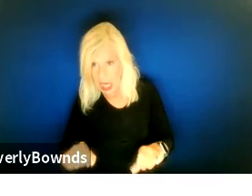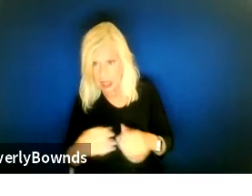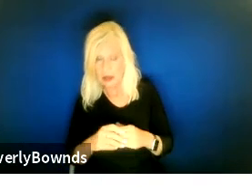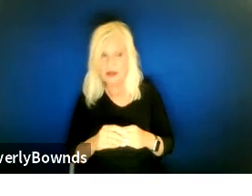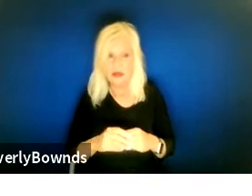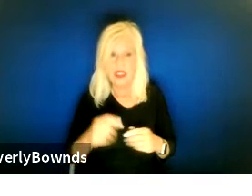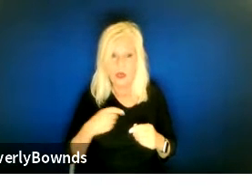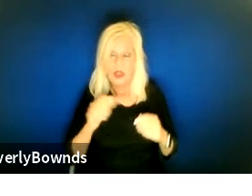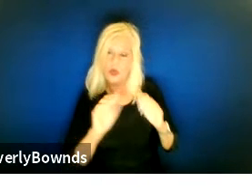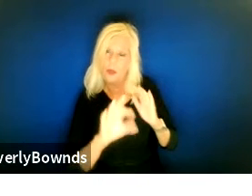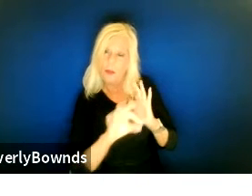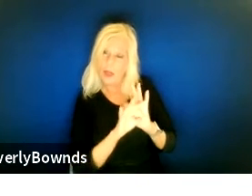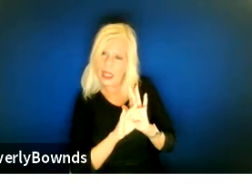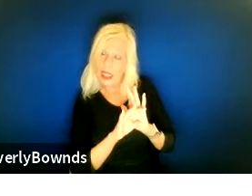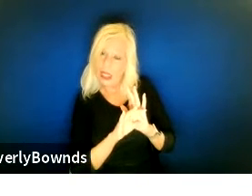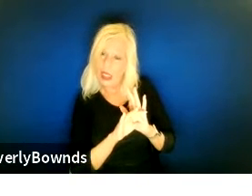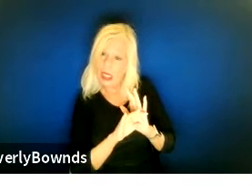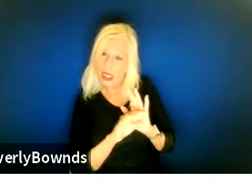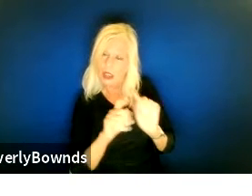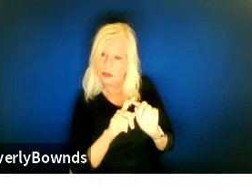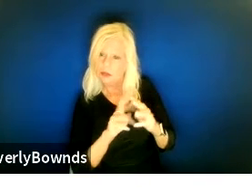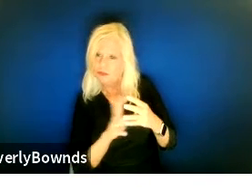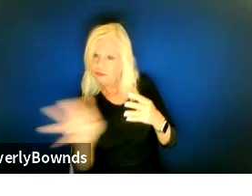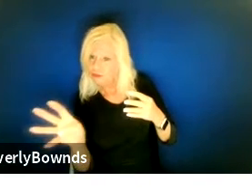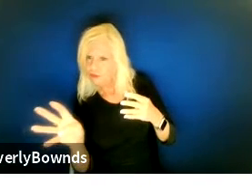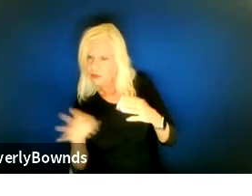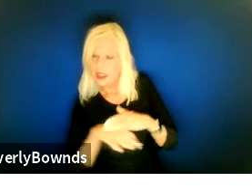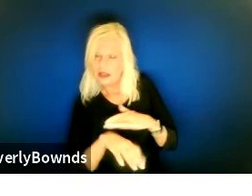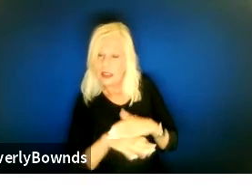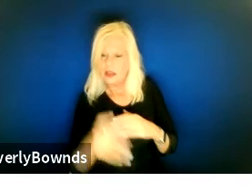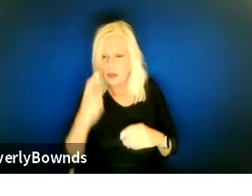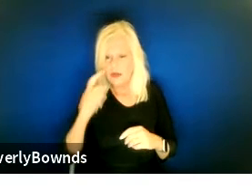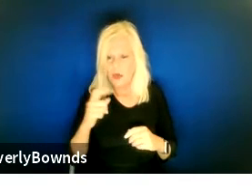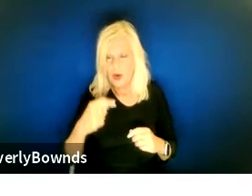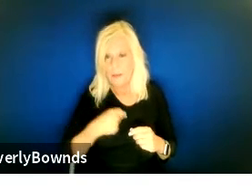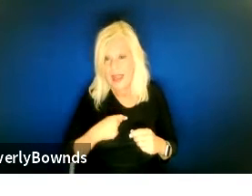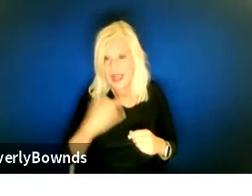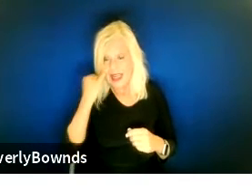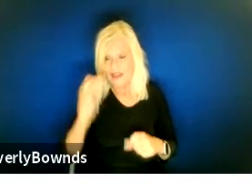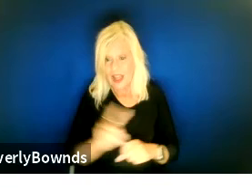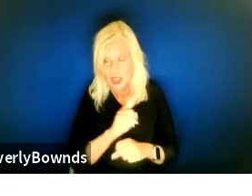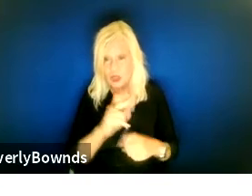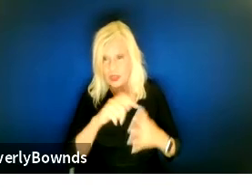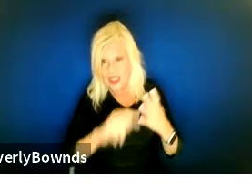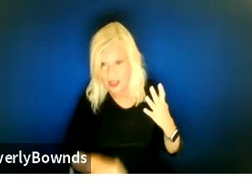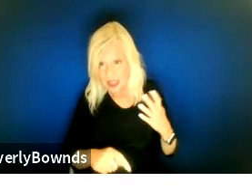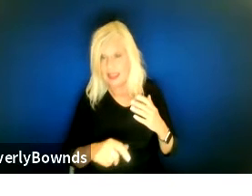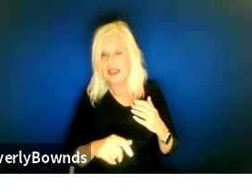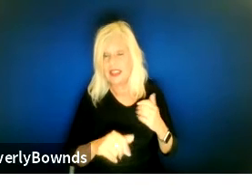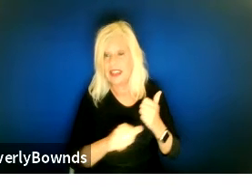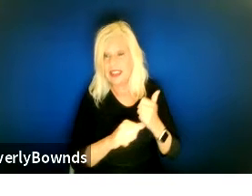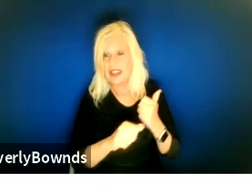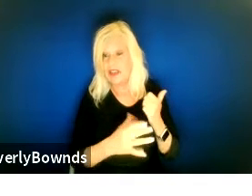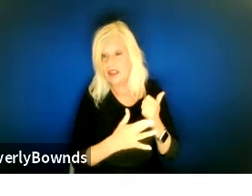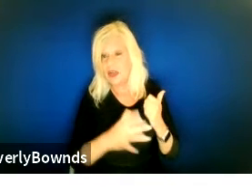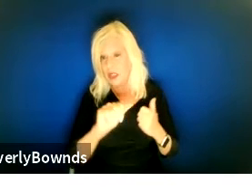as a search feature. Like, is that place accessible for me if I'm using this particular